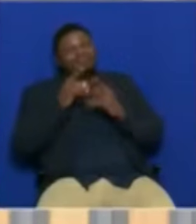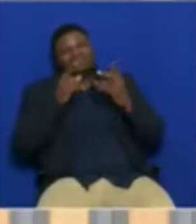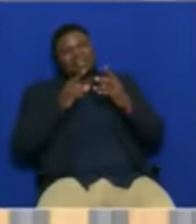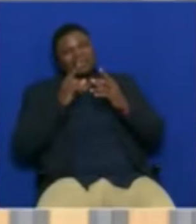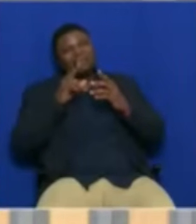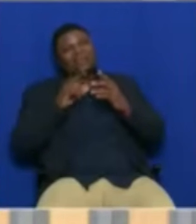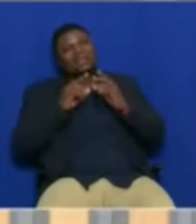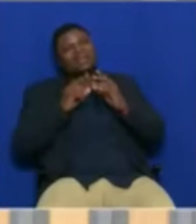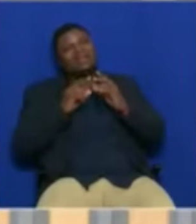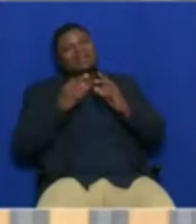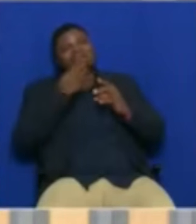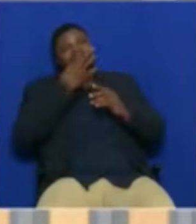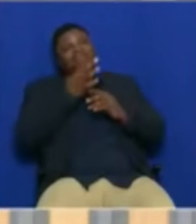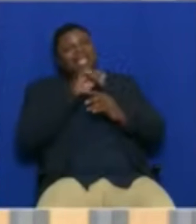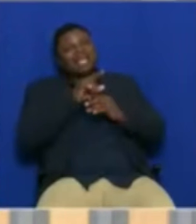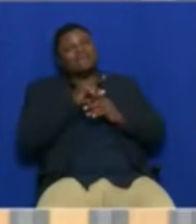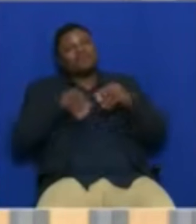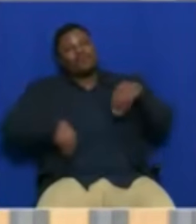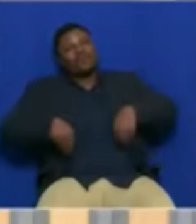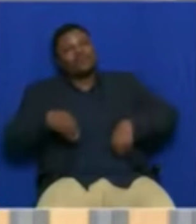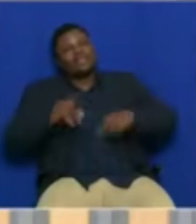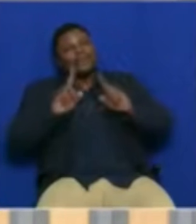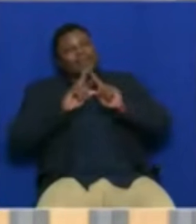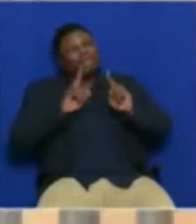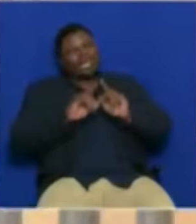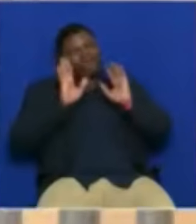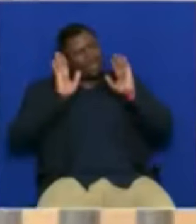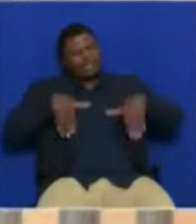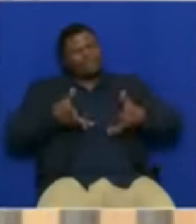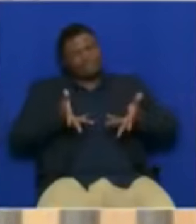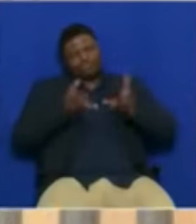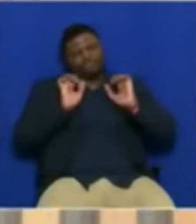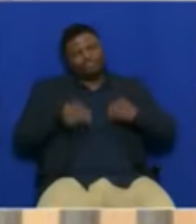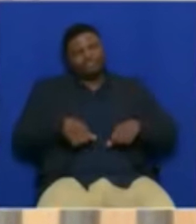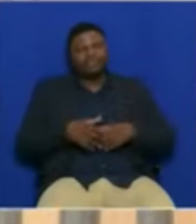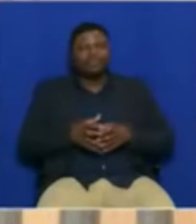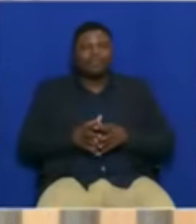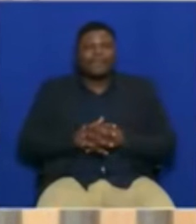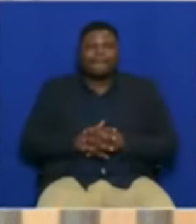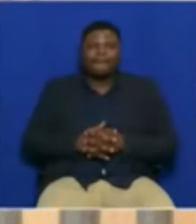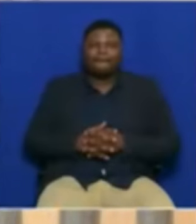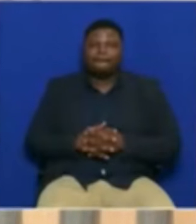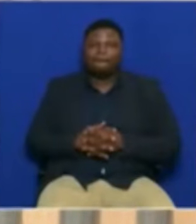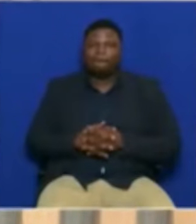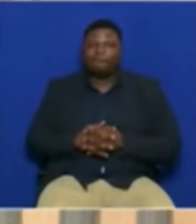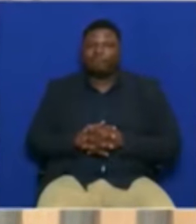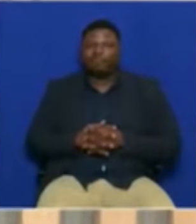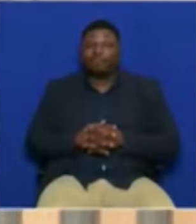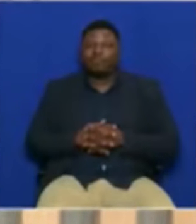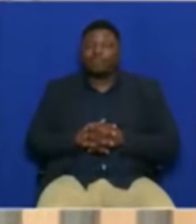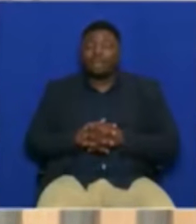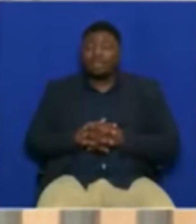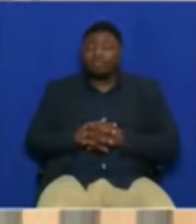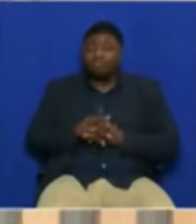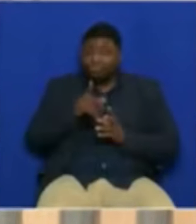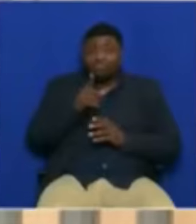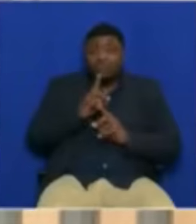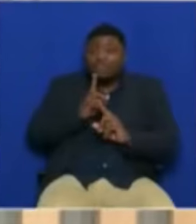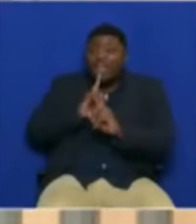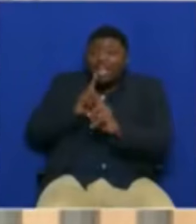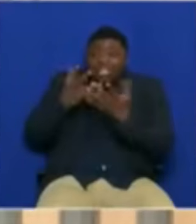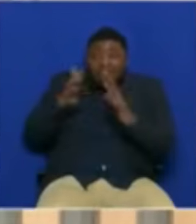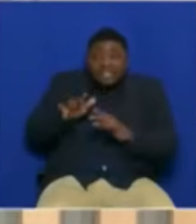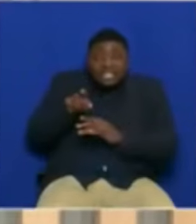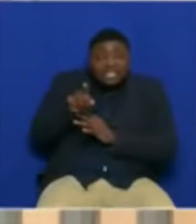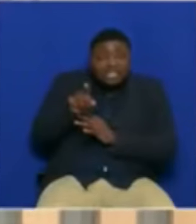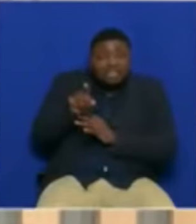Chair. Thank you, Chair. You had completed your answer. I'm not interrupting him. Excuse me. I'm saying you had completed your